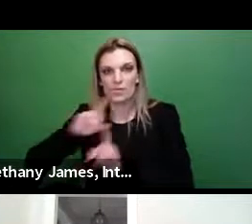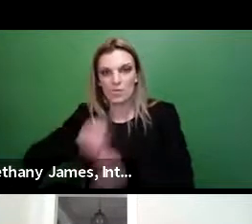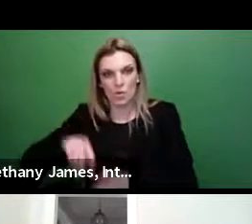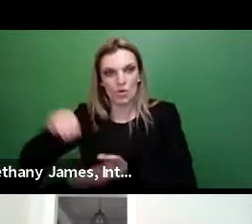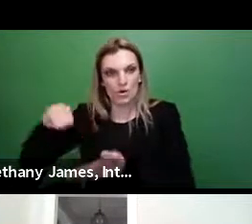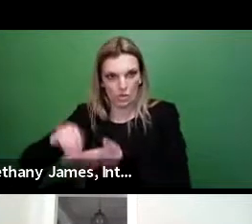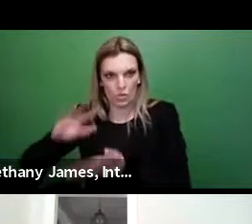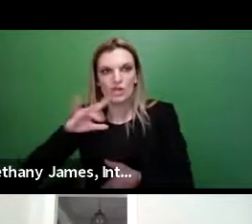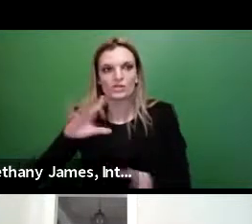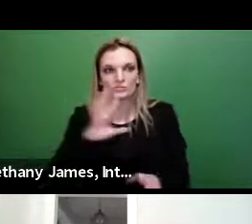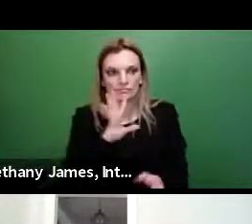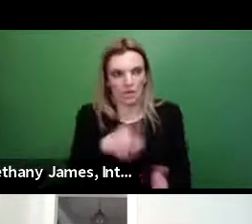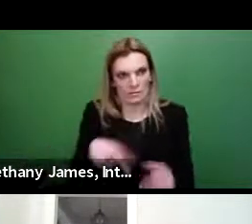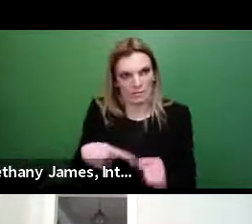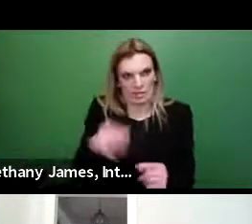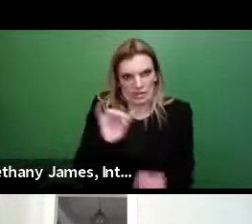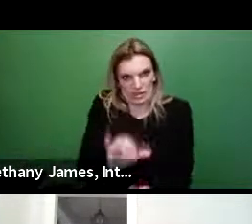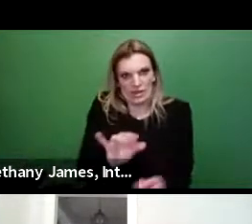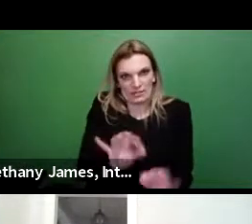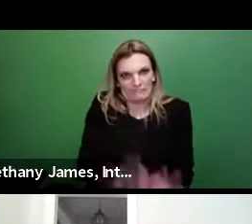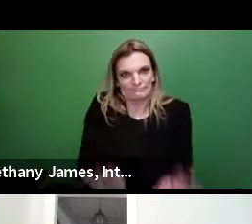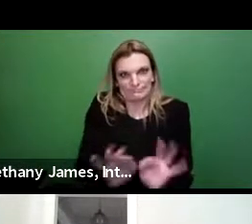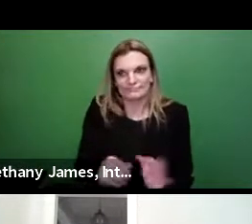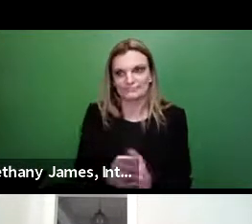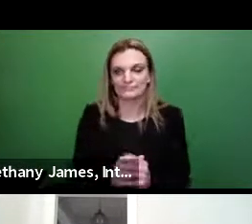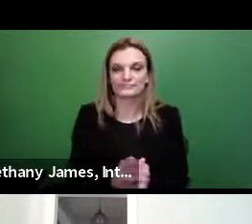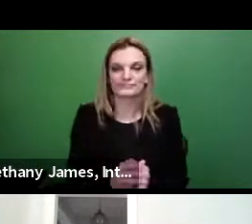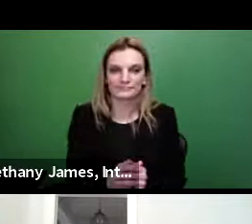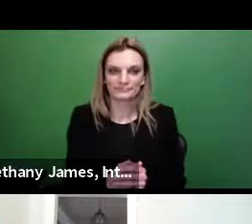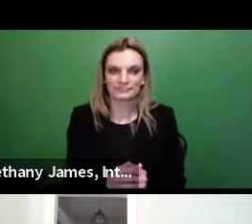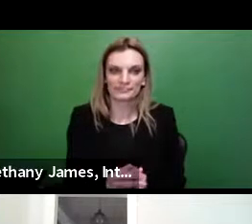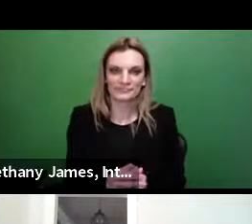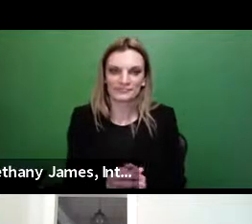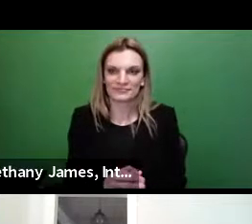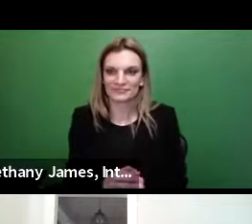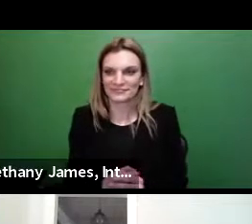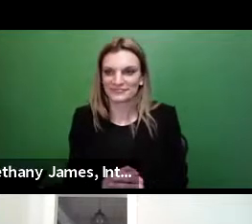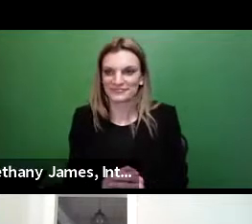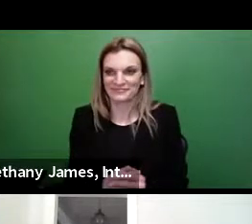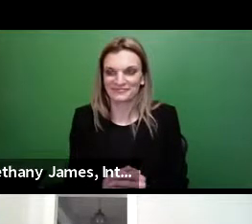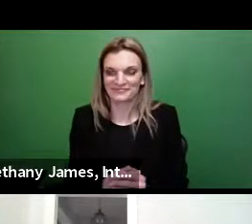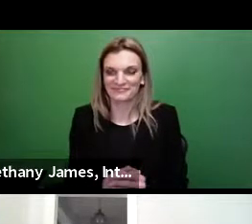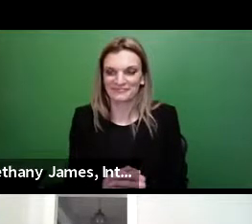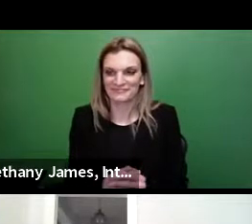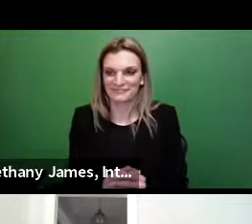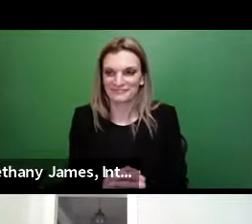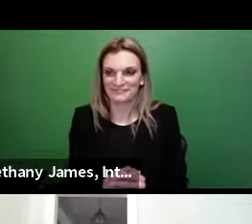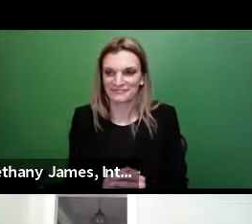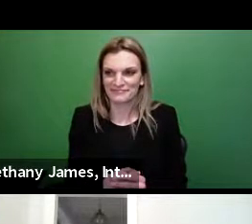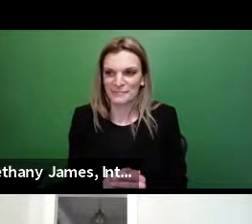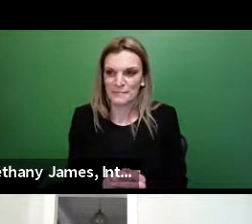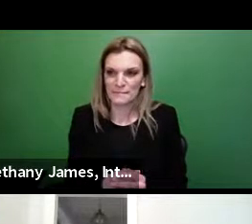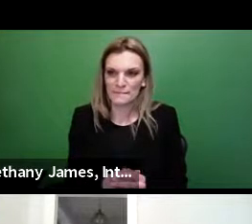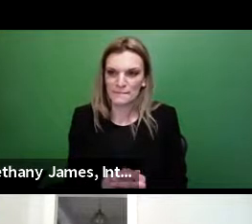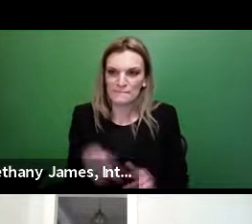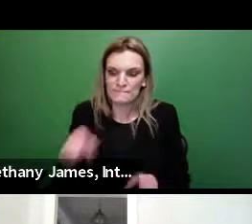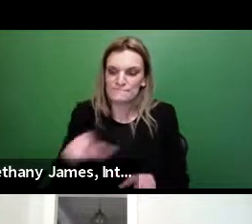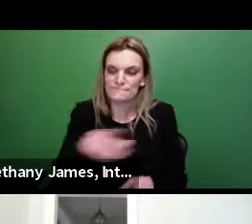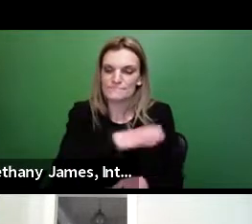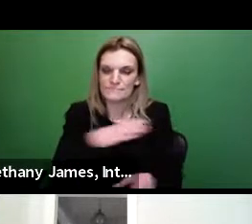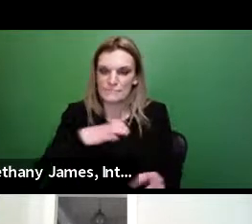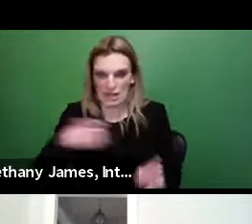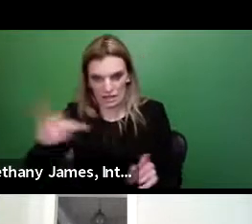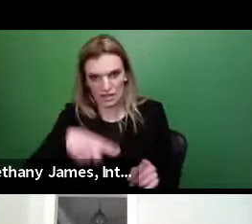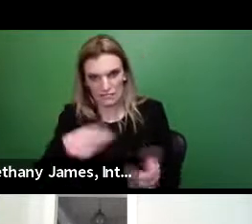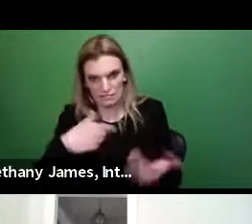that and to see if even someone's interested, Commissioner Combs, in chairing a committee on this particular topic to